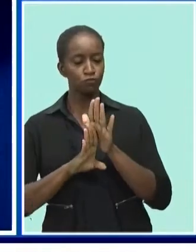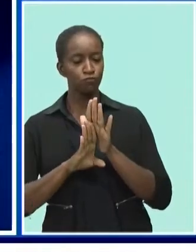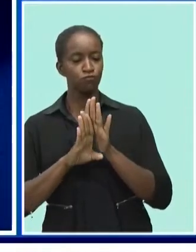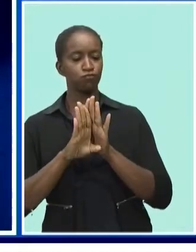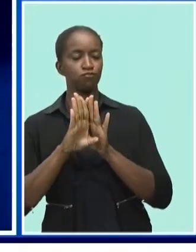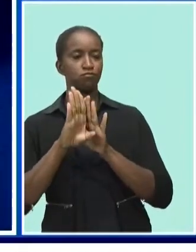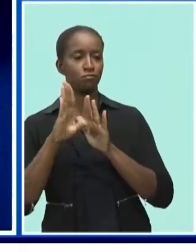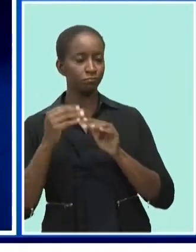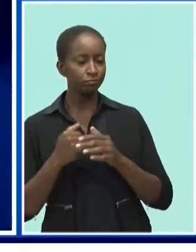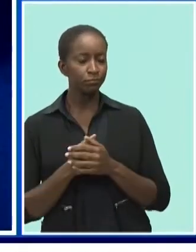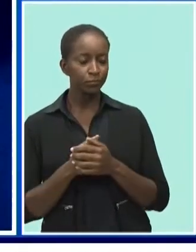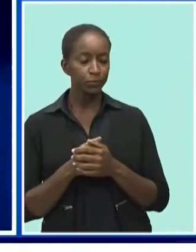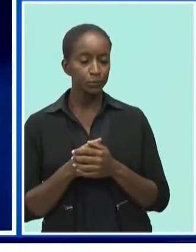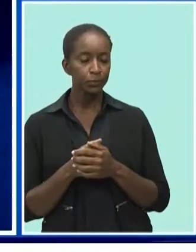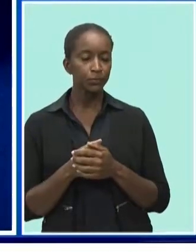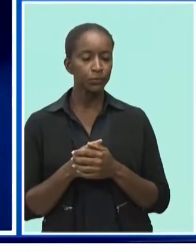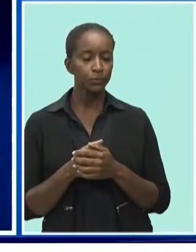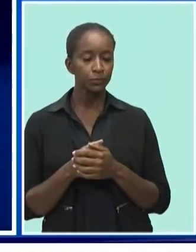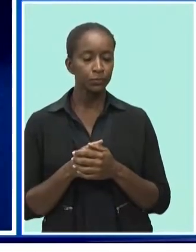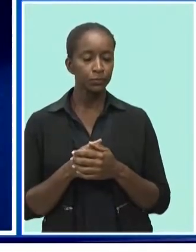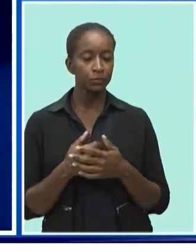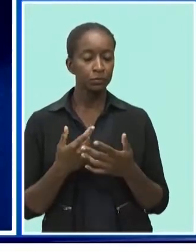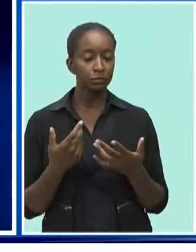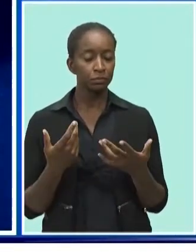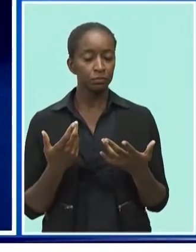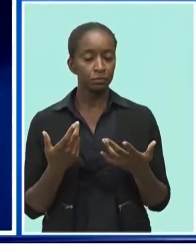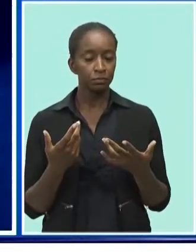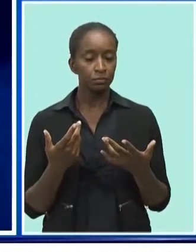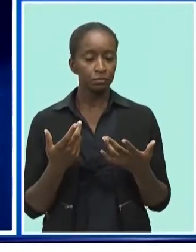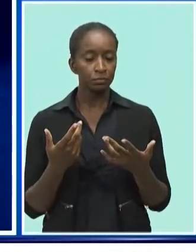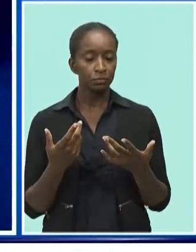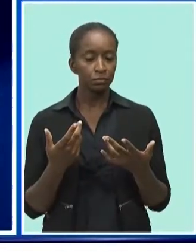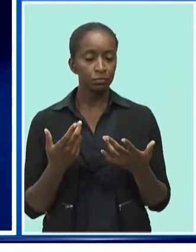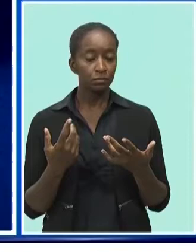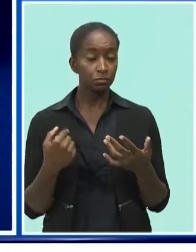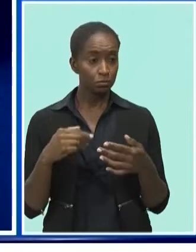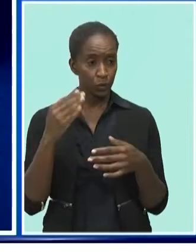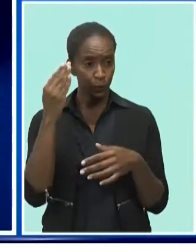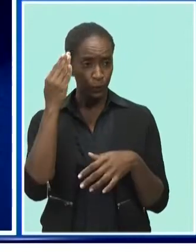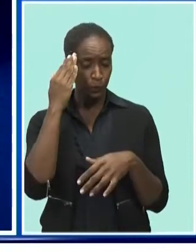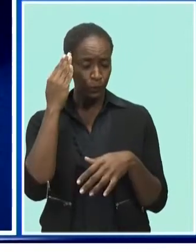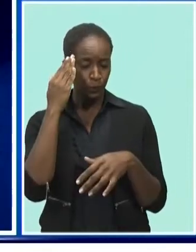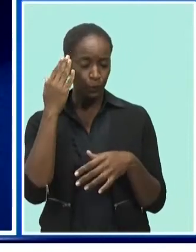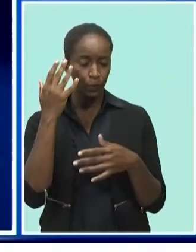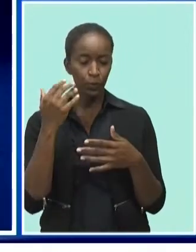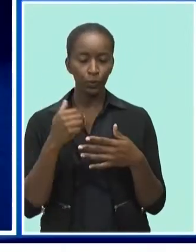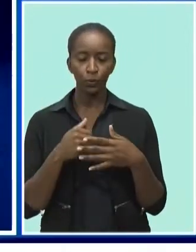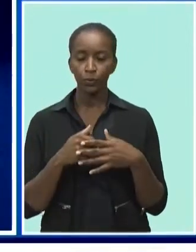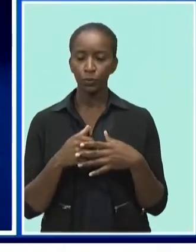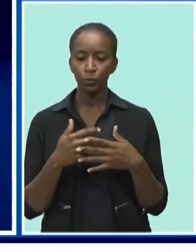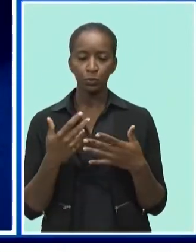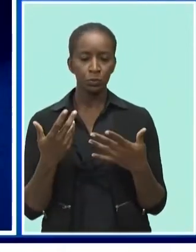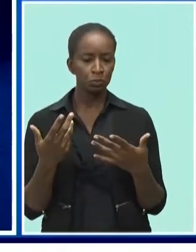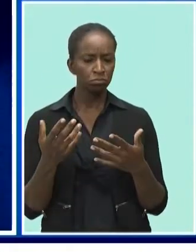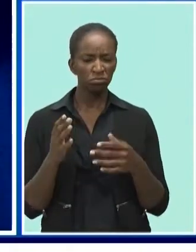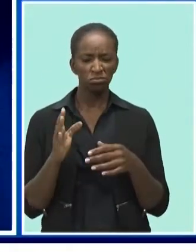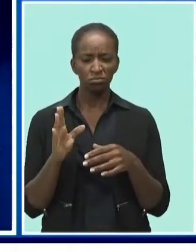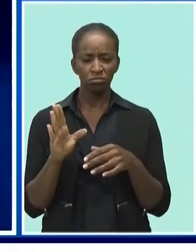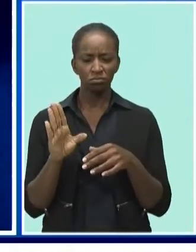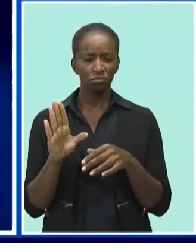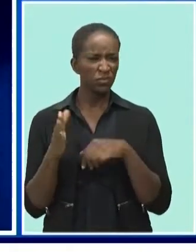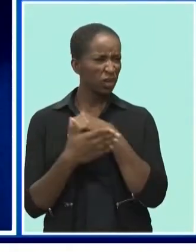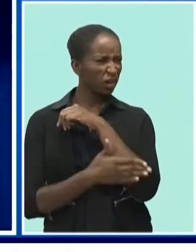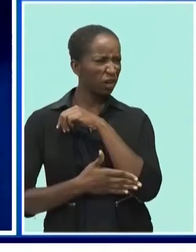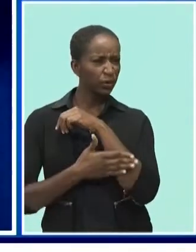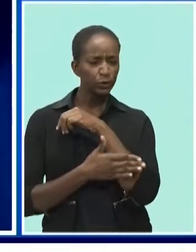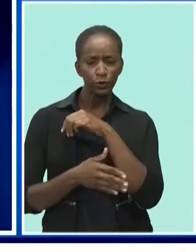By all measurements, it is clear that the decline of all the major indices or the upward